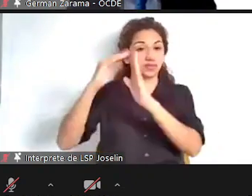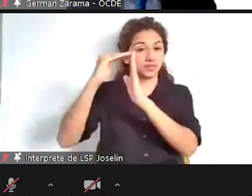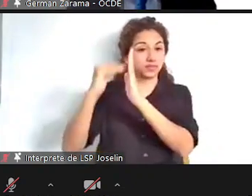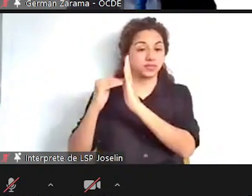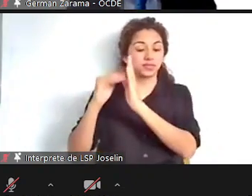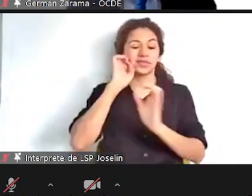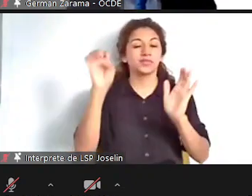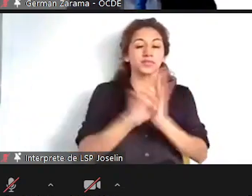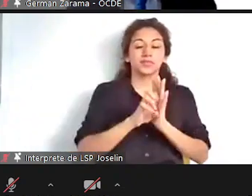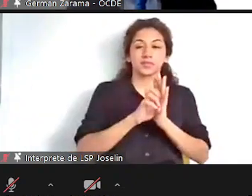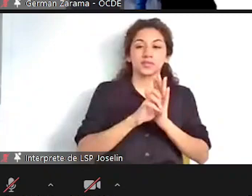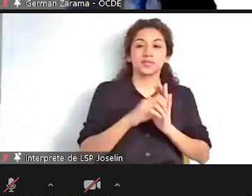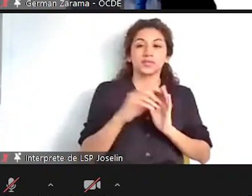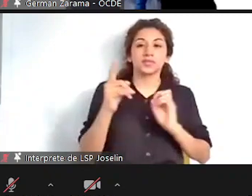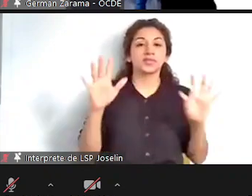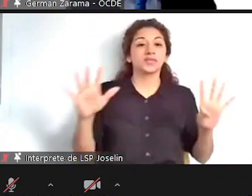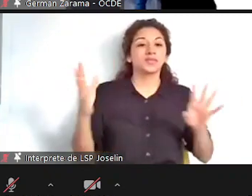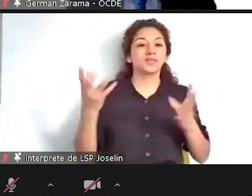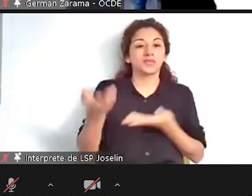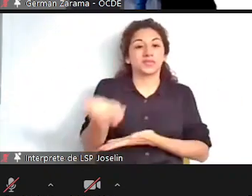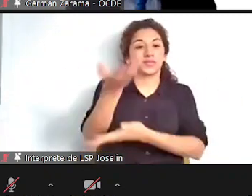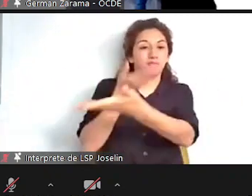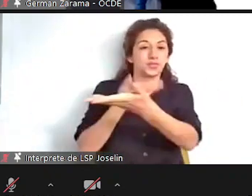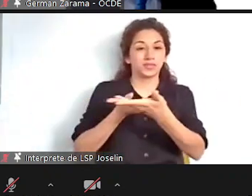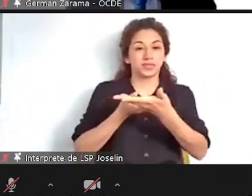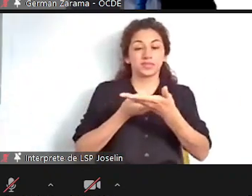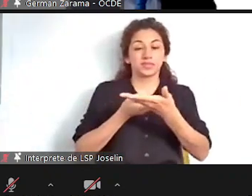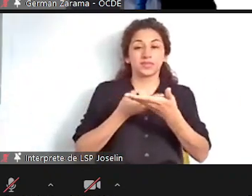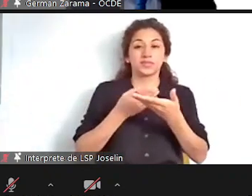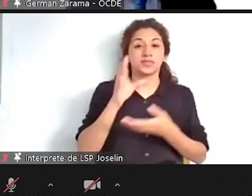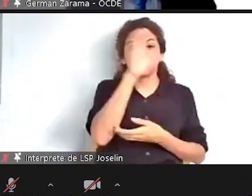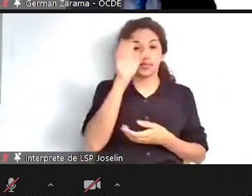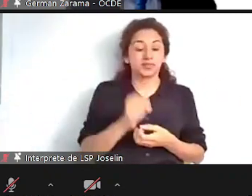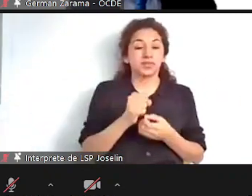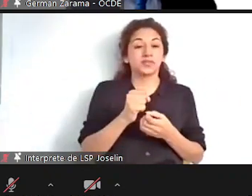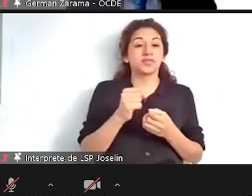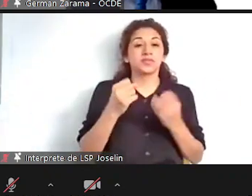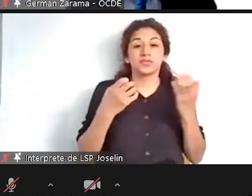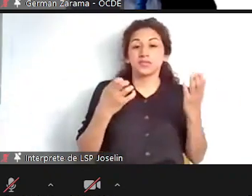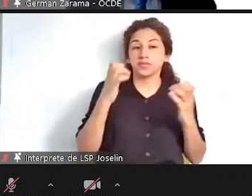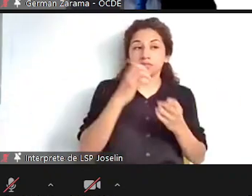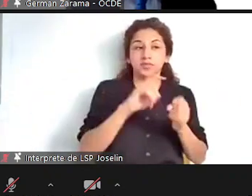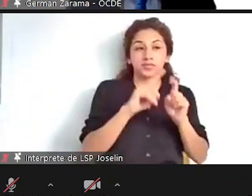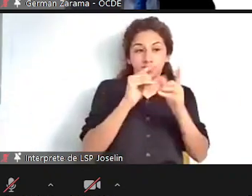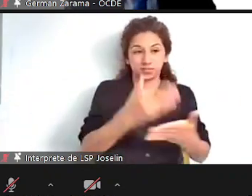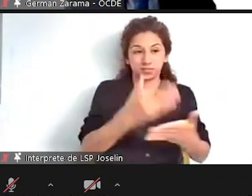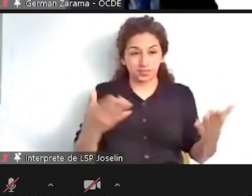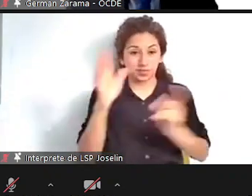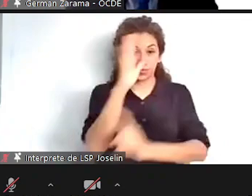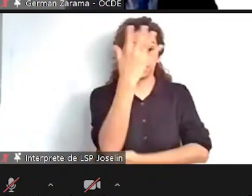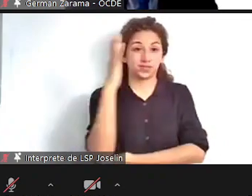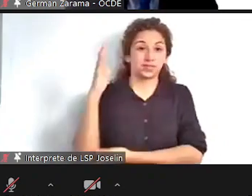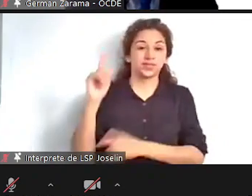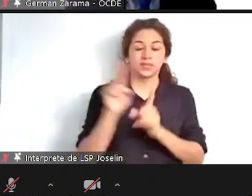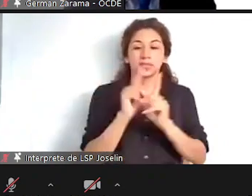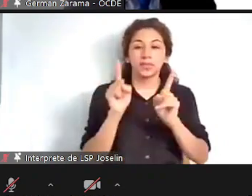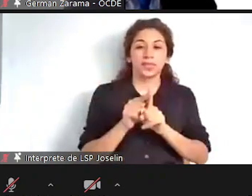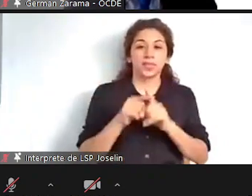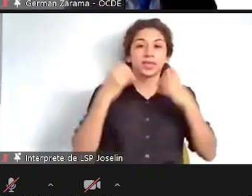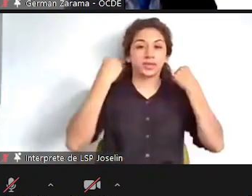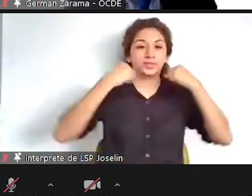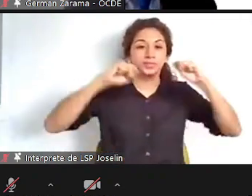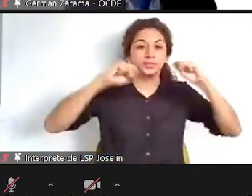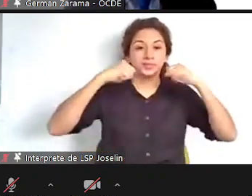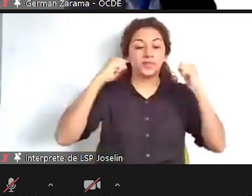the value sustainably and for example transitioning towards agroecology or developing value chains and